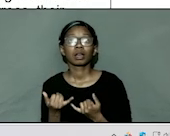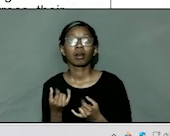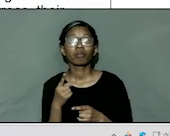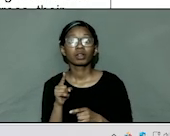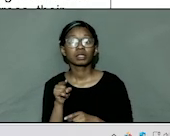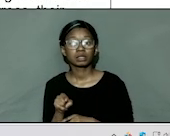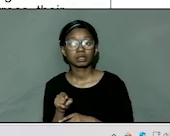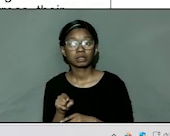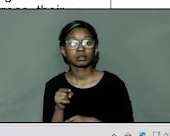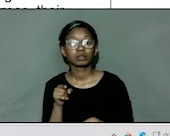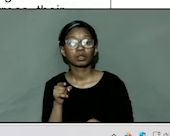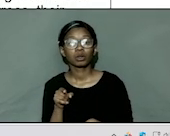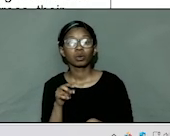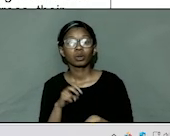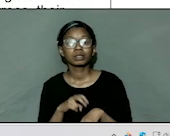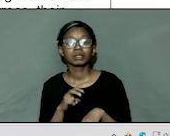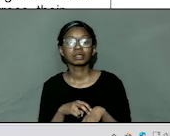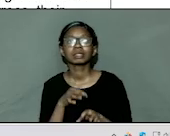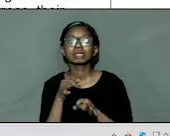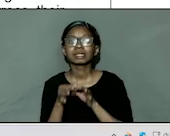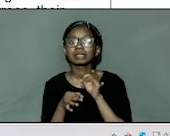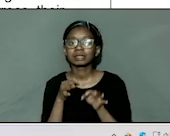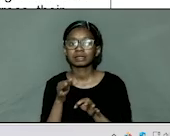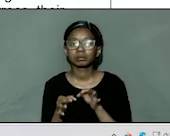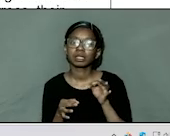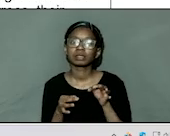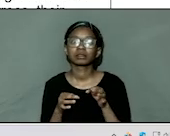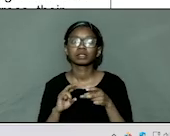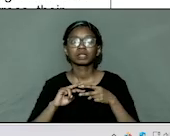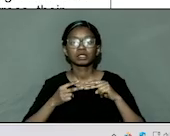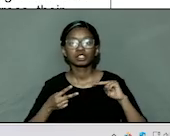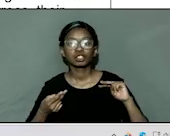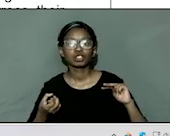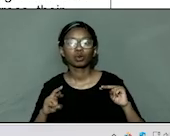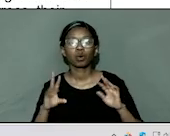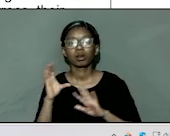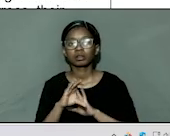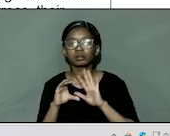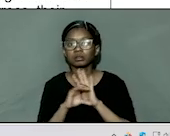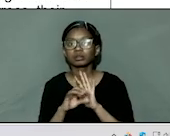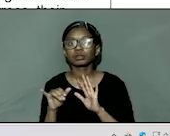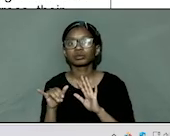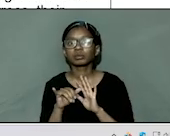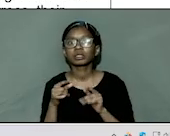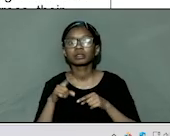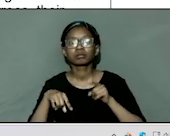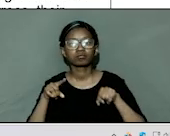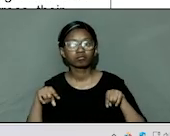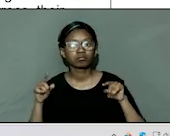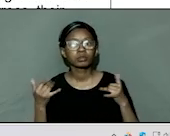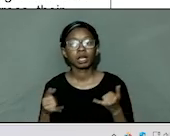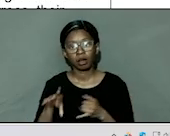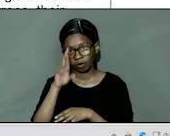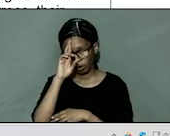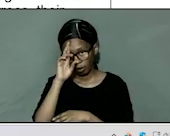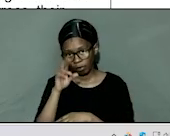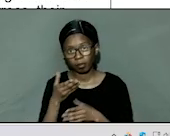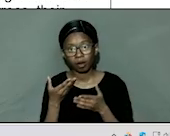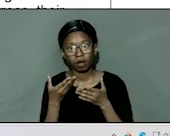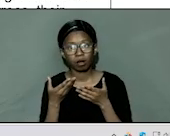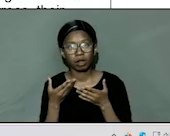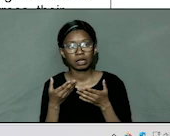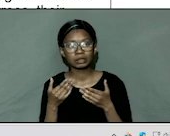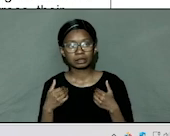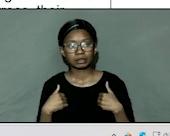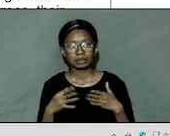the gene or the characteristic that varies. Ne? Remember the opening statement for the general, it says in a